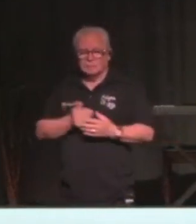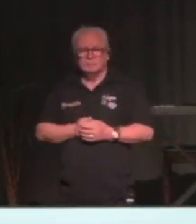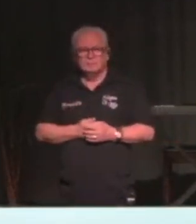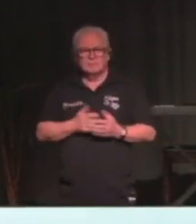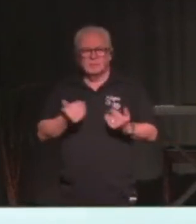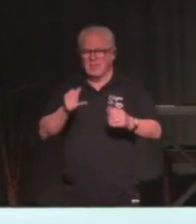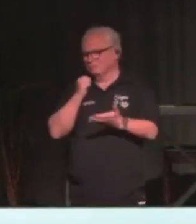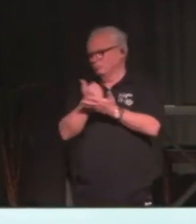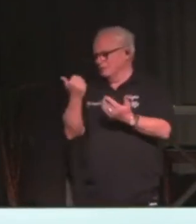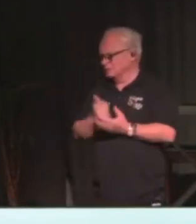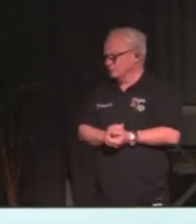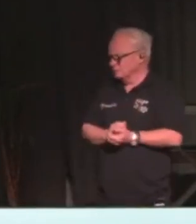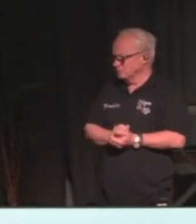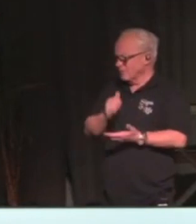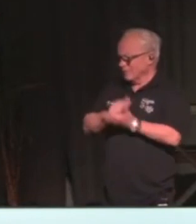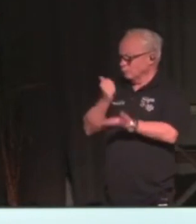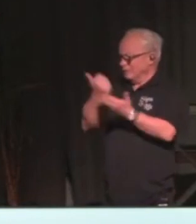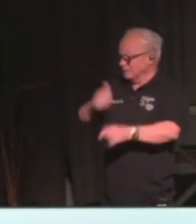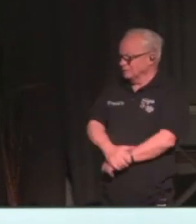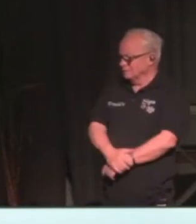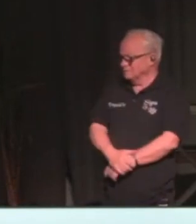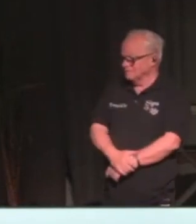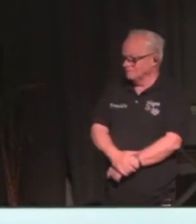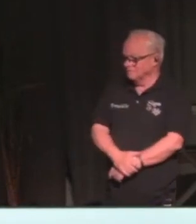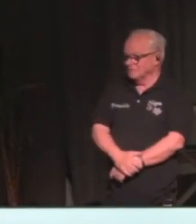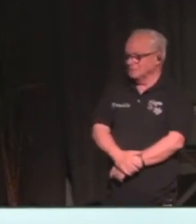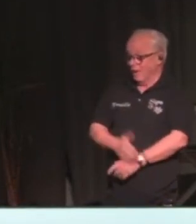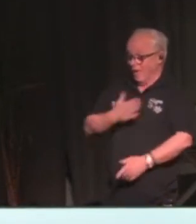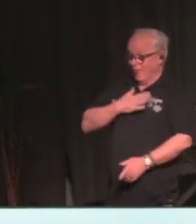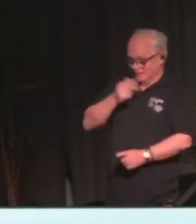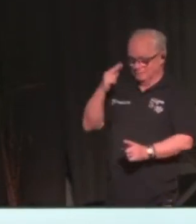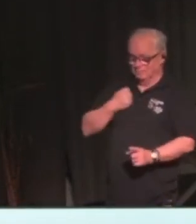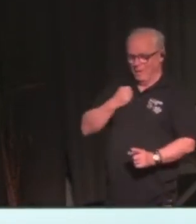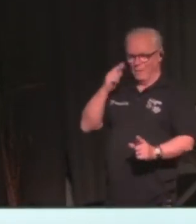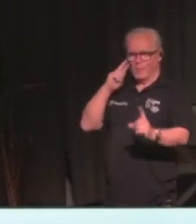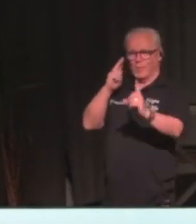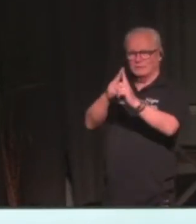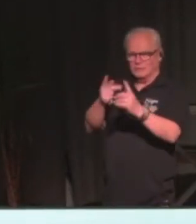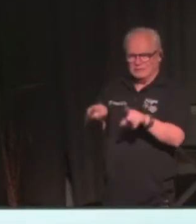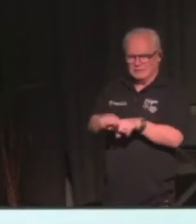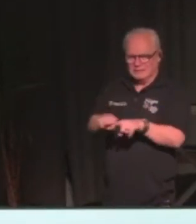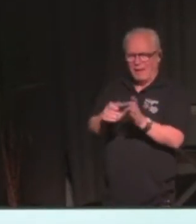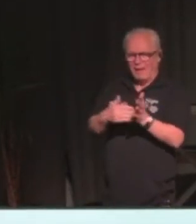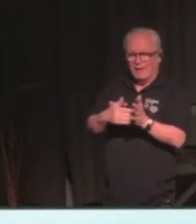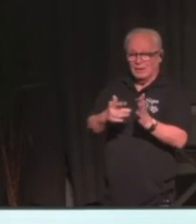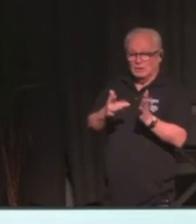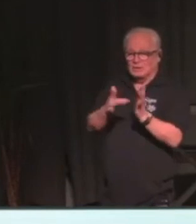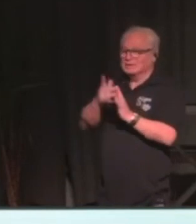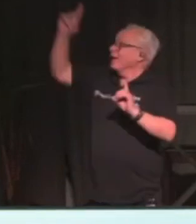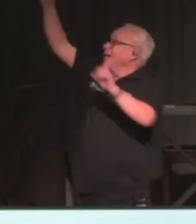Come on, brilliant. Brilliant. And so I would like to suggest to you today that Jesus came with